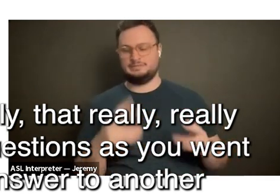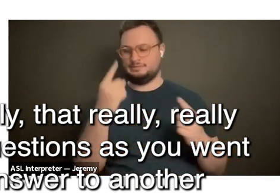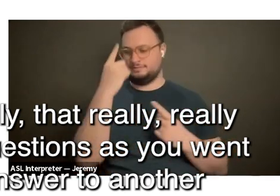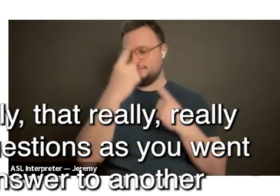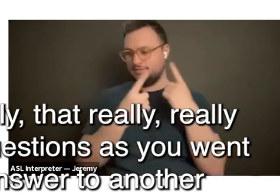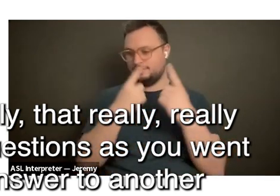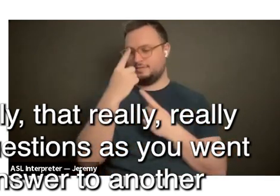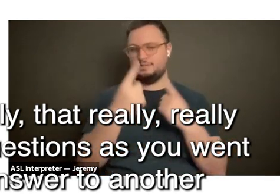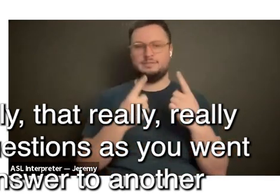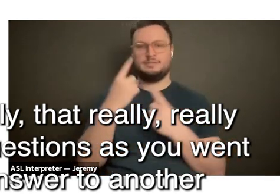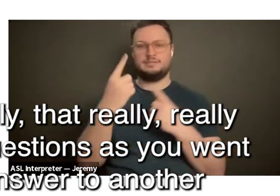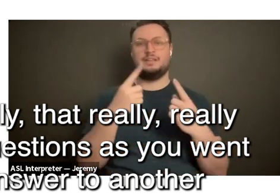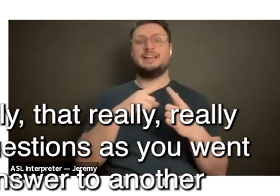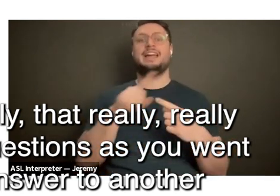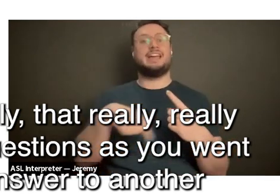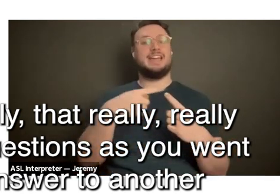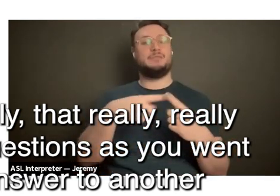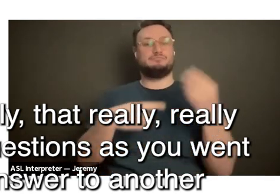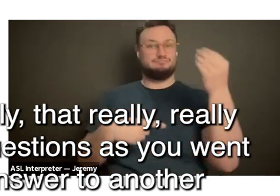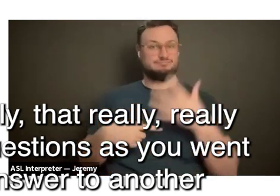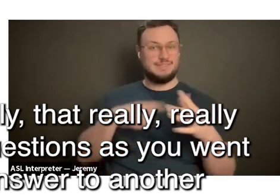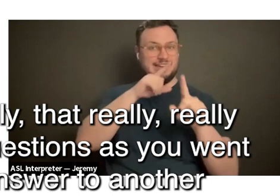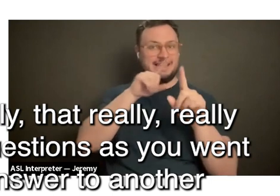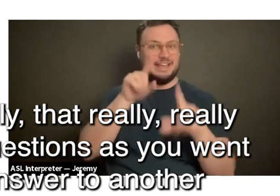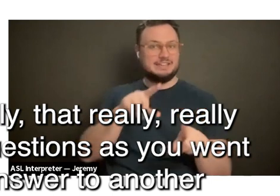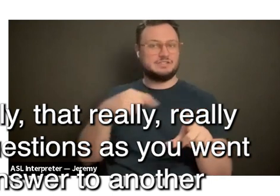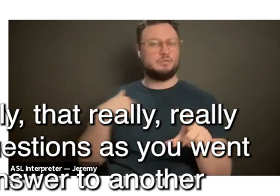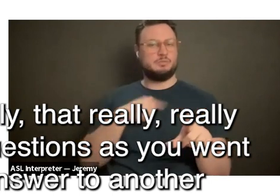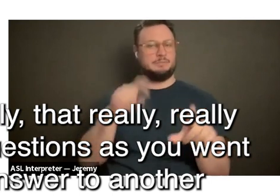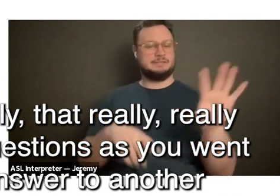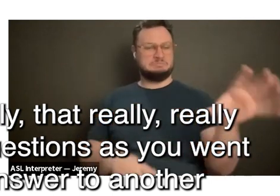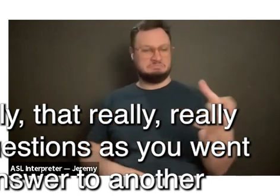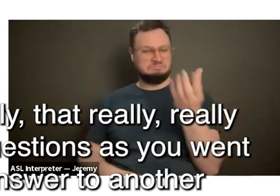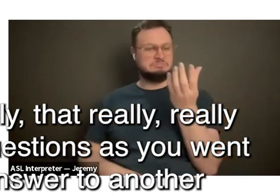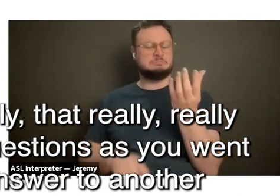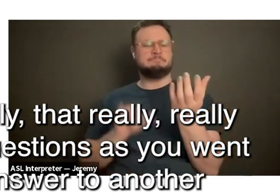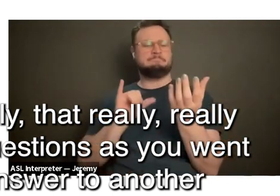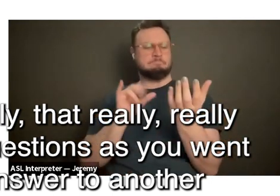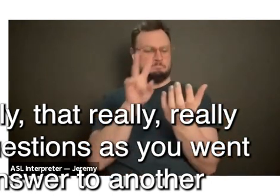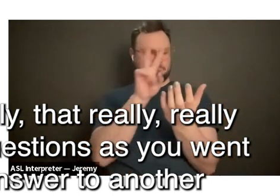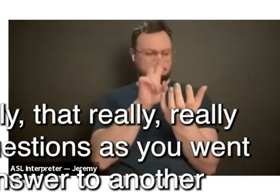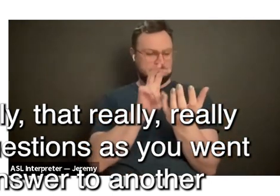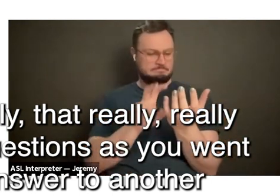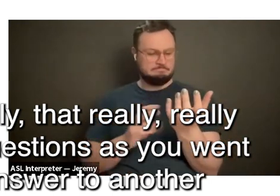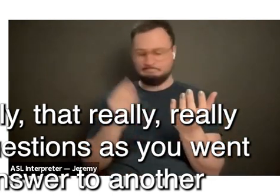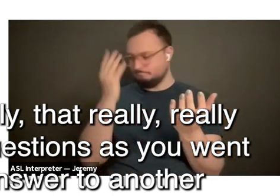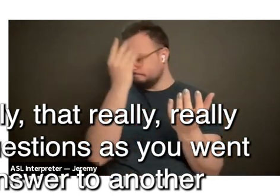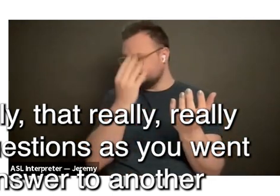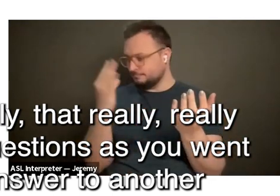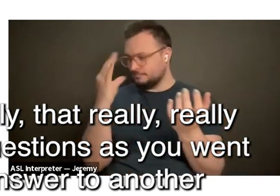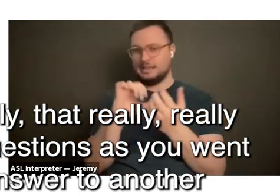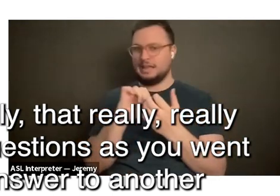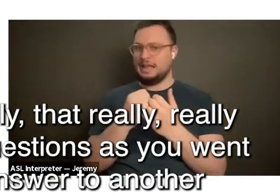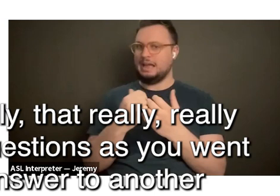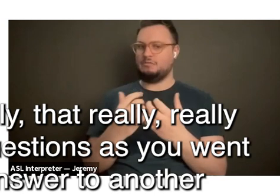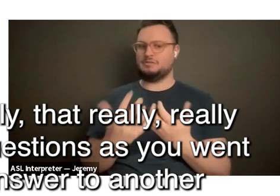and not run away to one question to another question. So I think it's really important to, work with